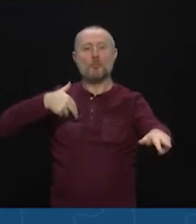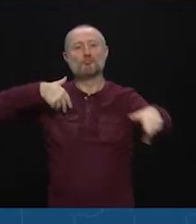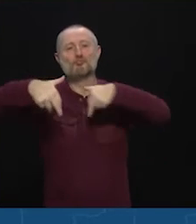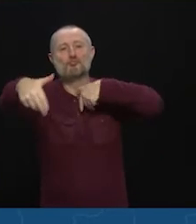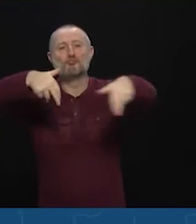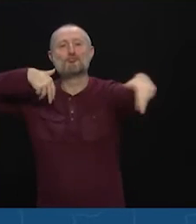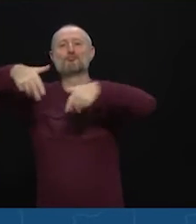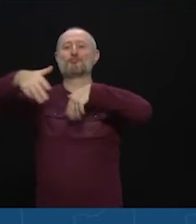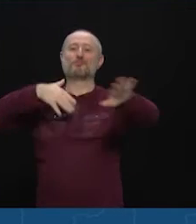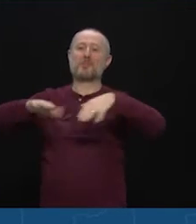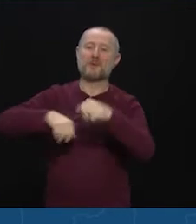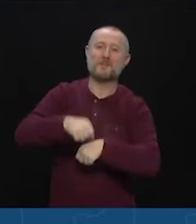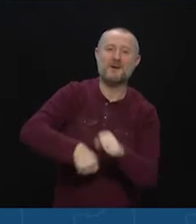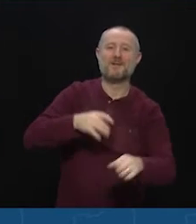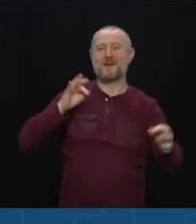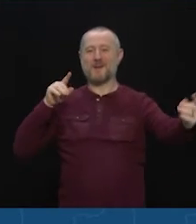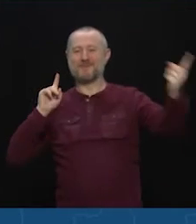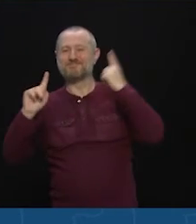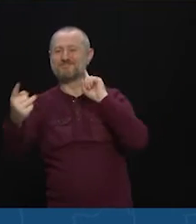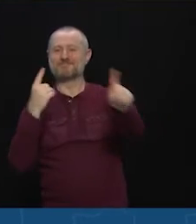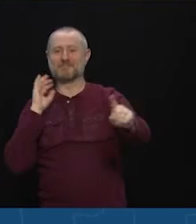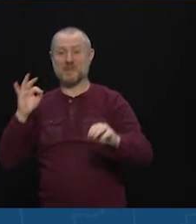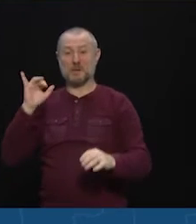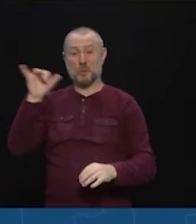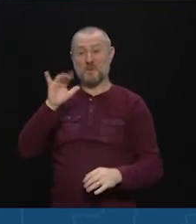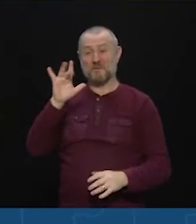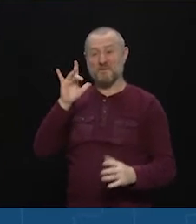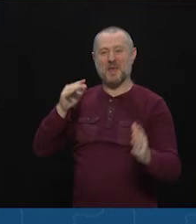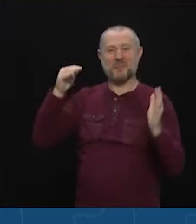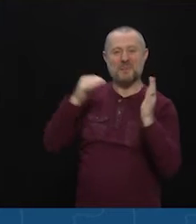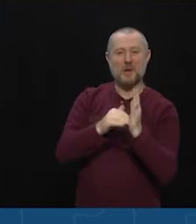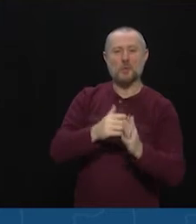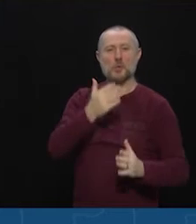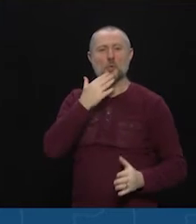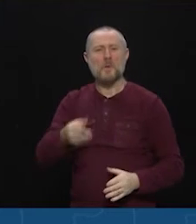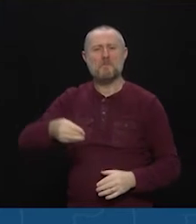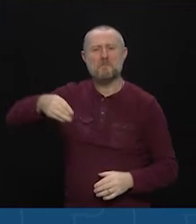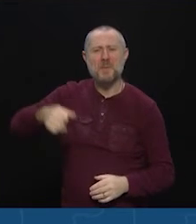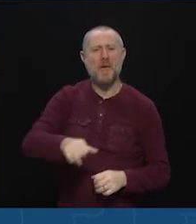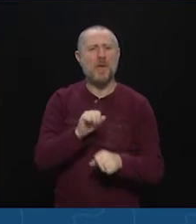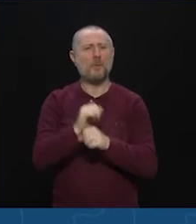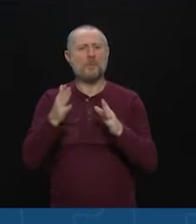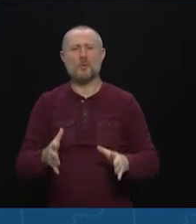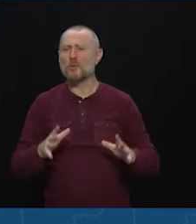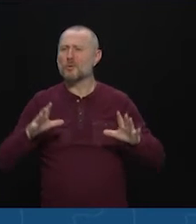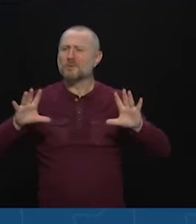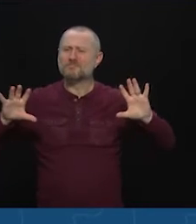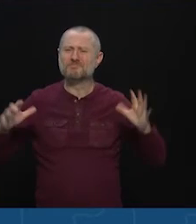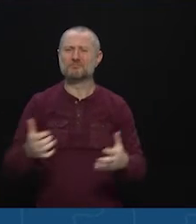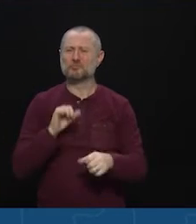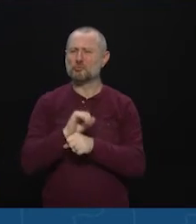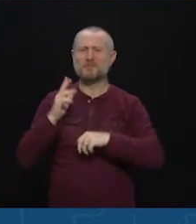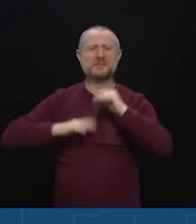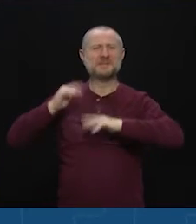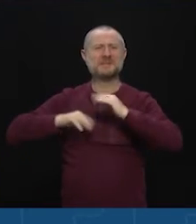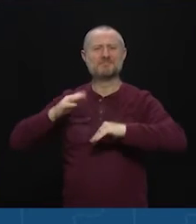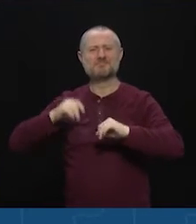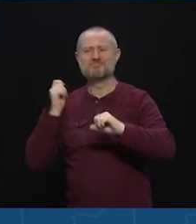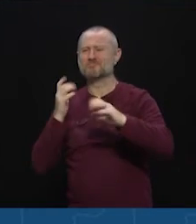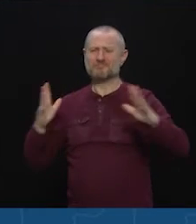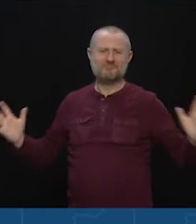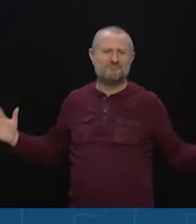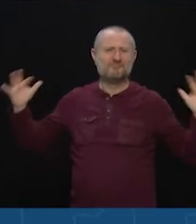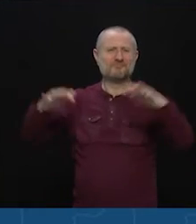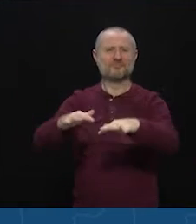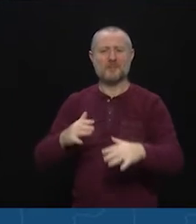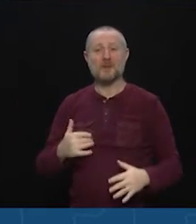labor, 25,000 good paying jobs right here as we build this back over the next years. And just to give you a timetable, our